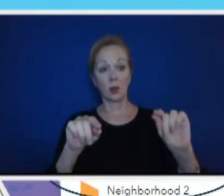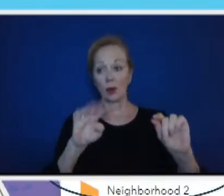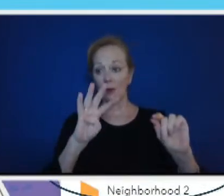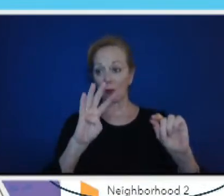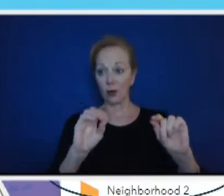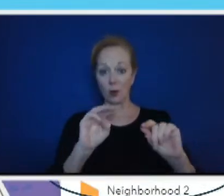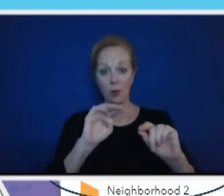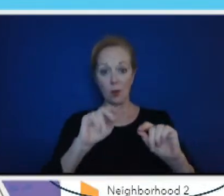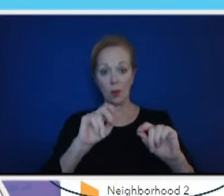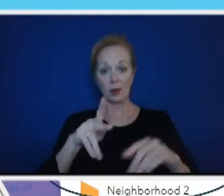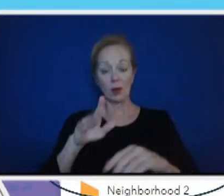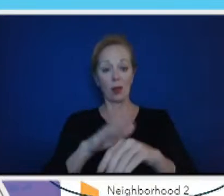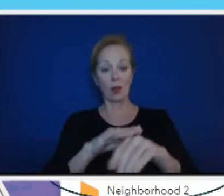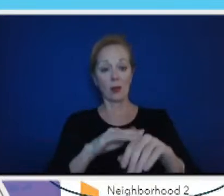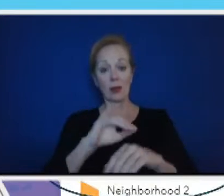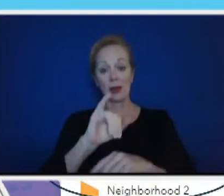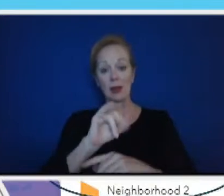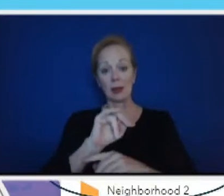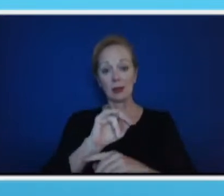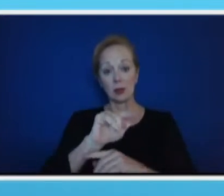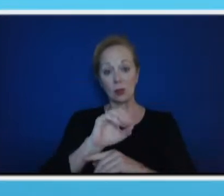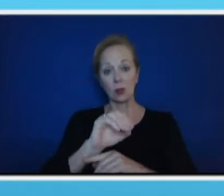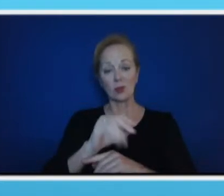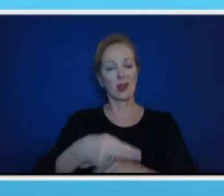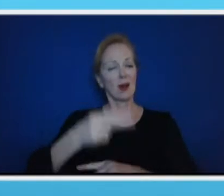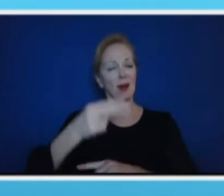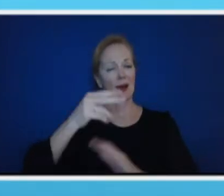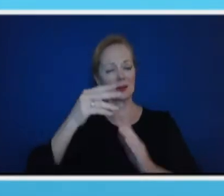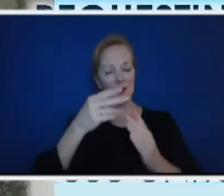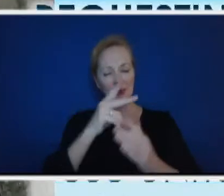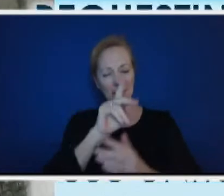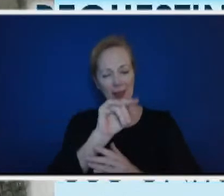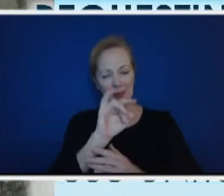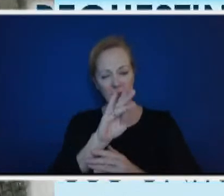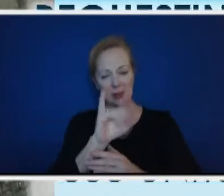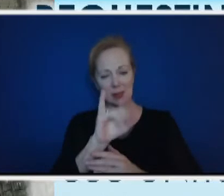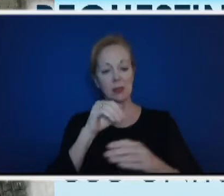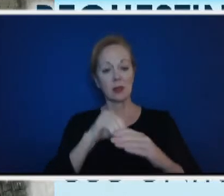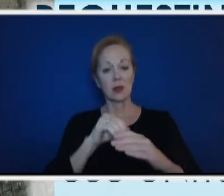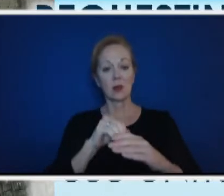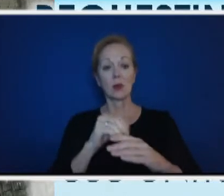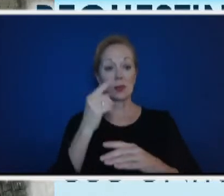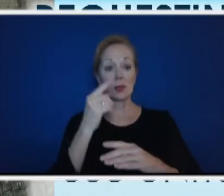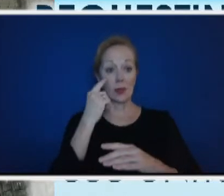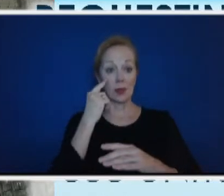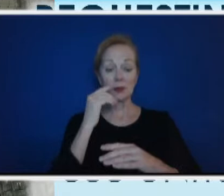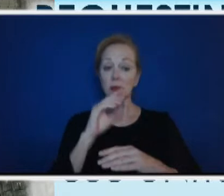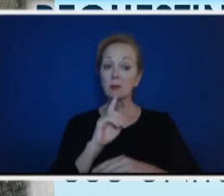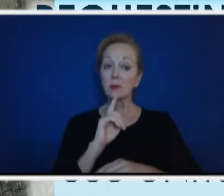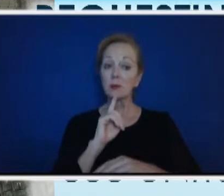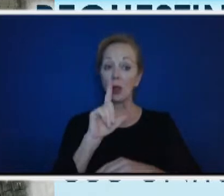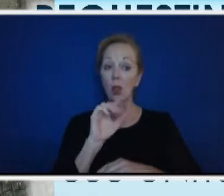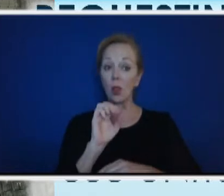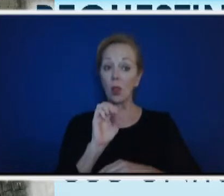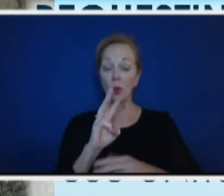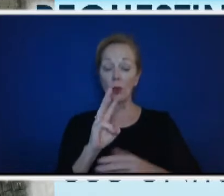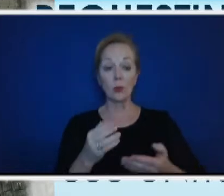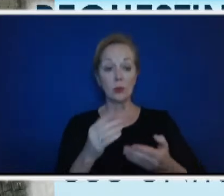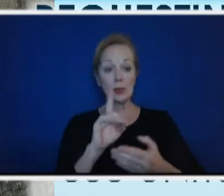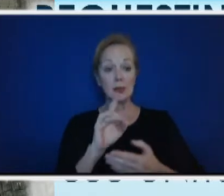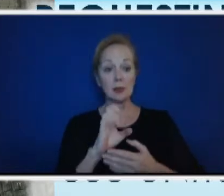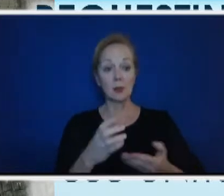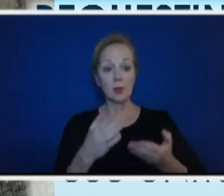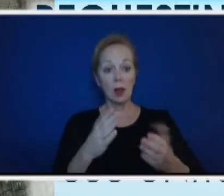for N2, which is high density, on a portion of the site. N1, we think this is a fairly low density proposal at just